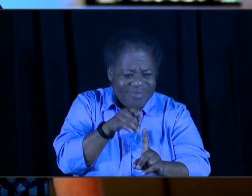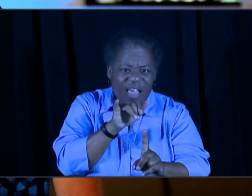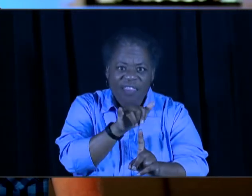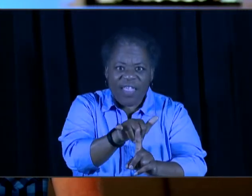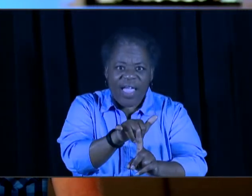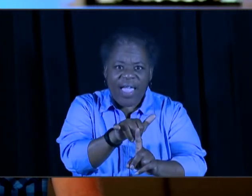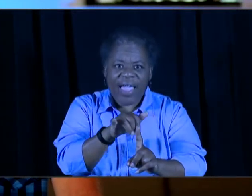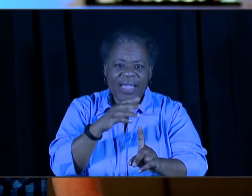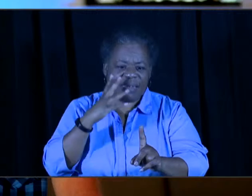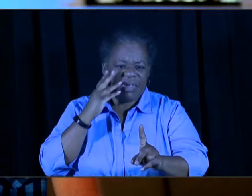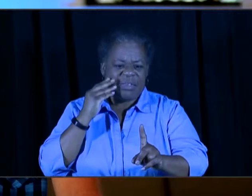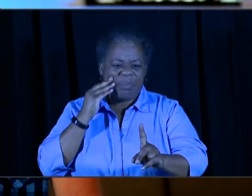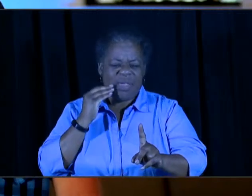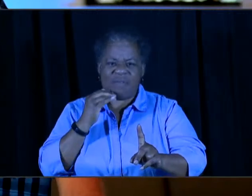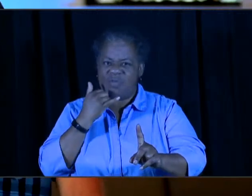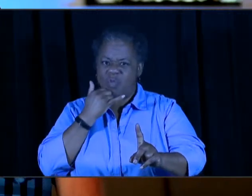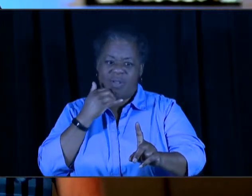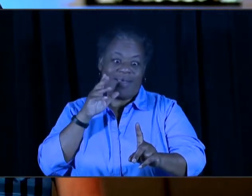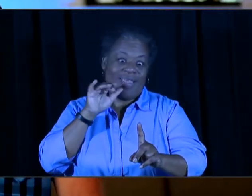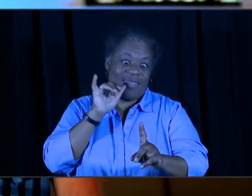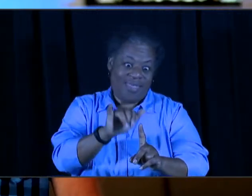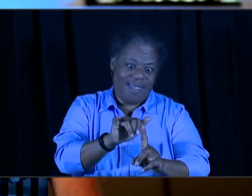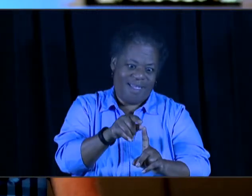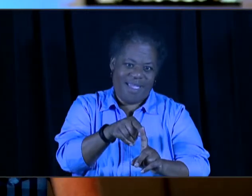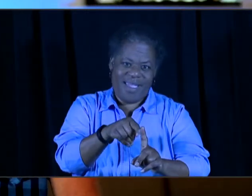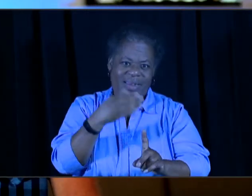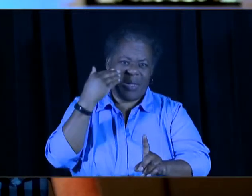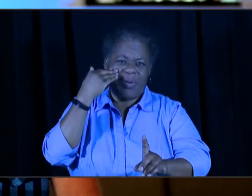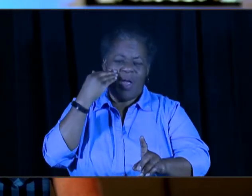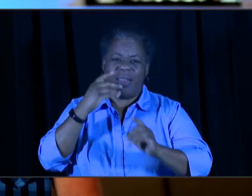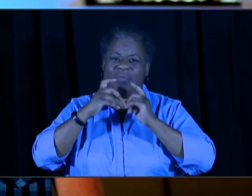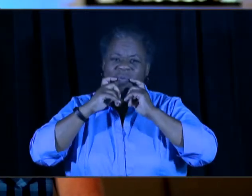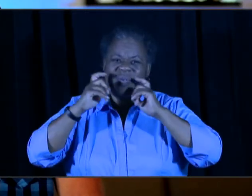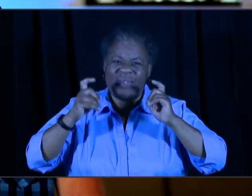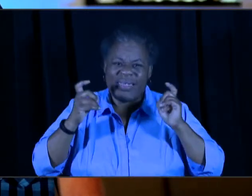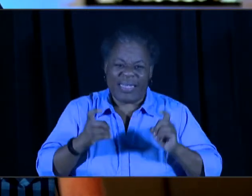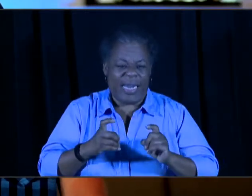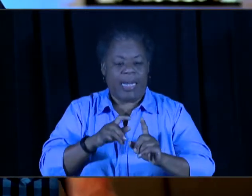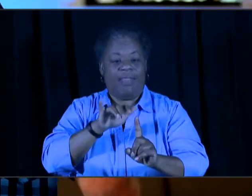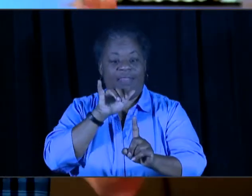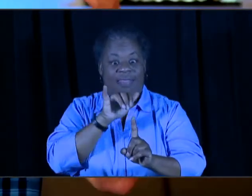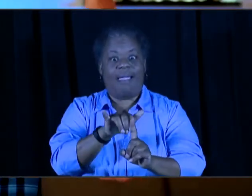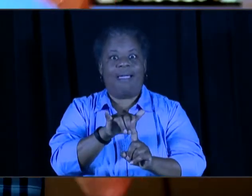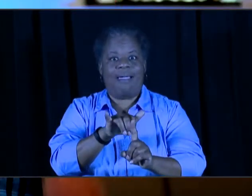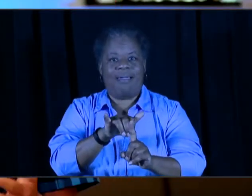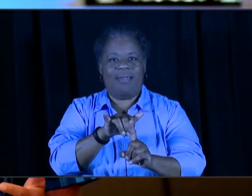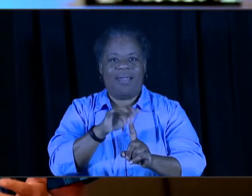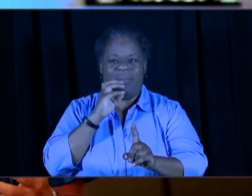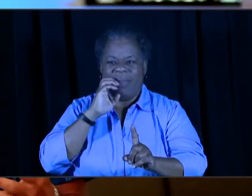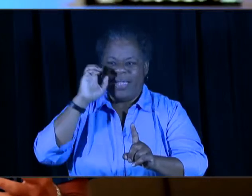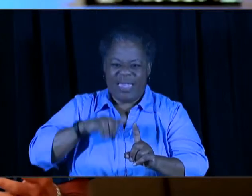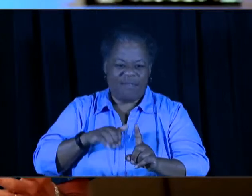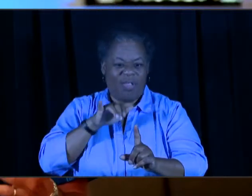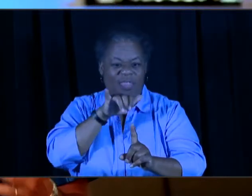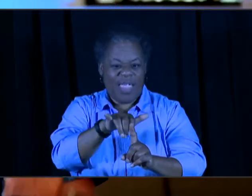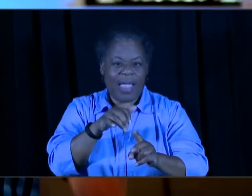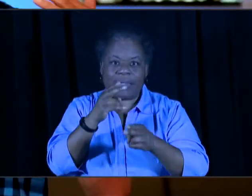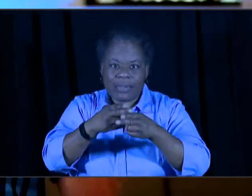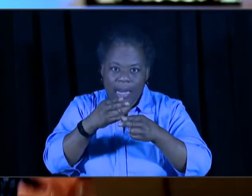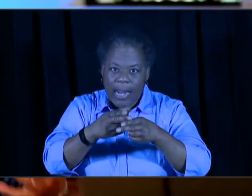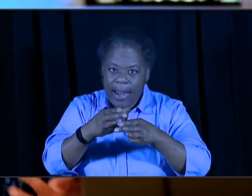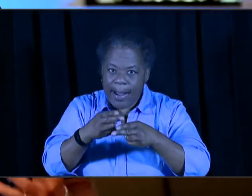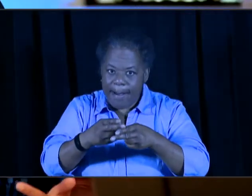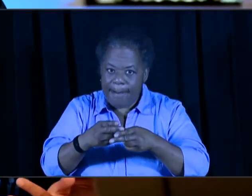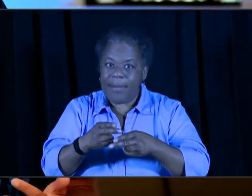been experienced, until you've acknowledged the sin and evil behind it. Not just naming it, but